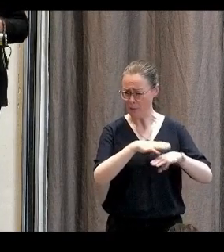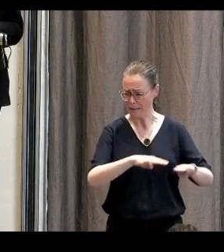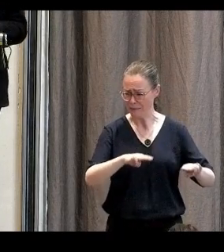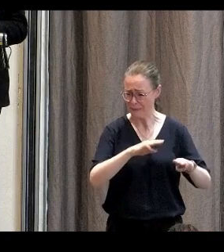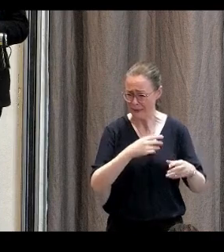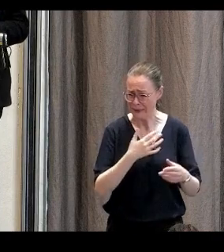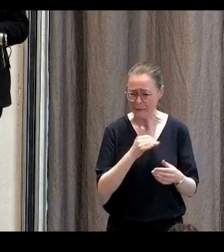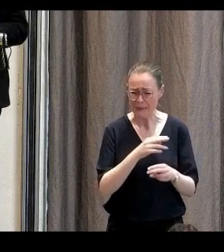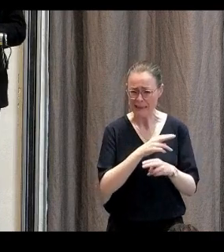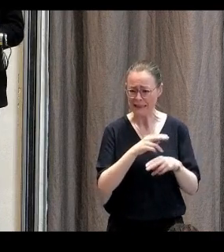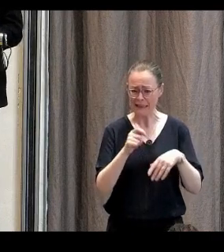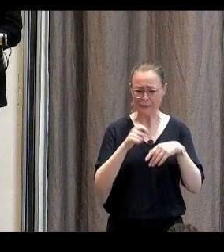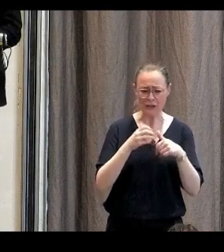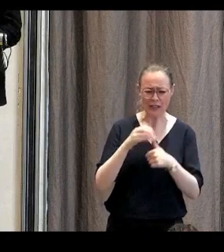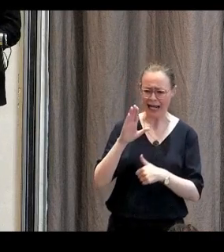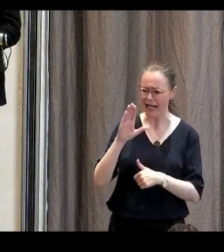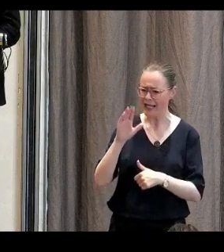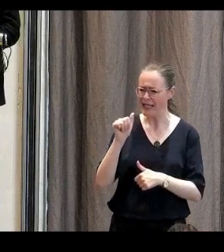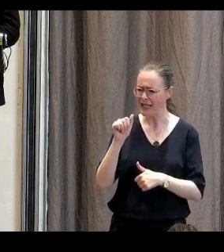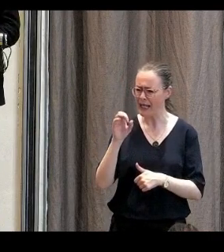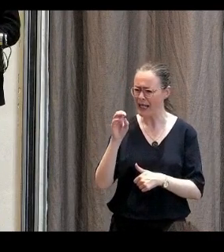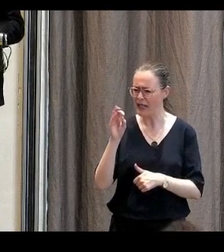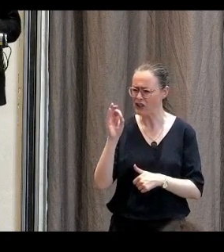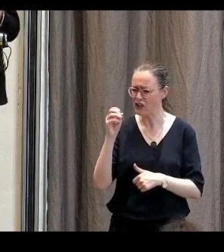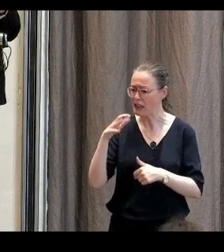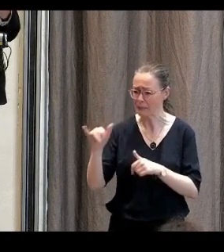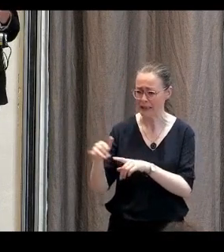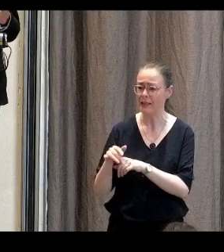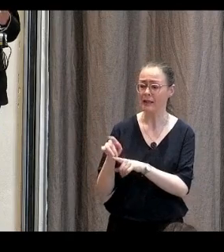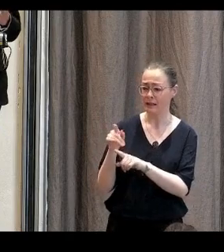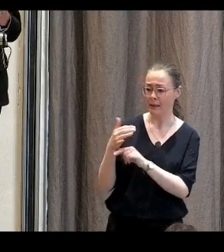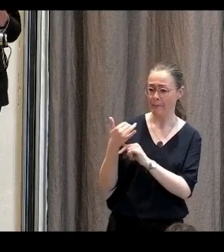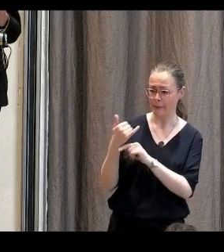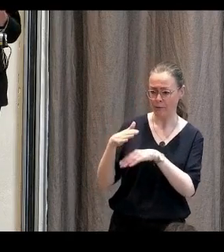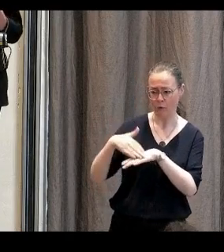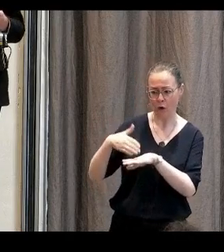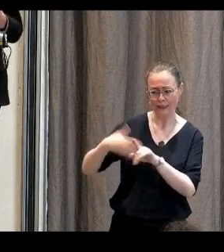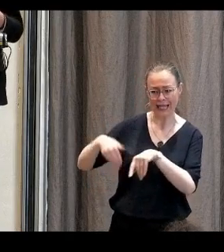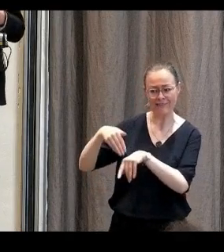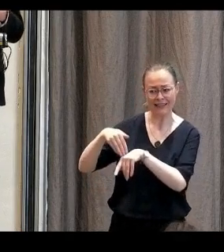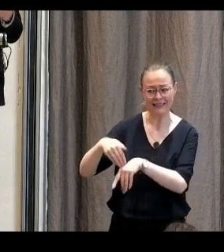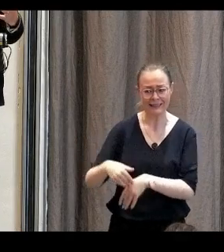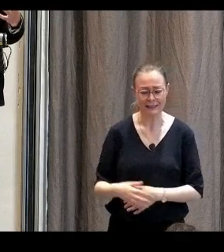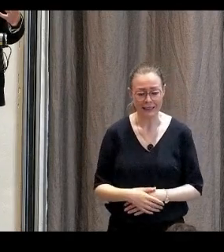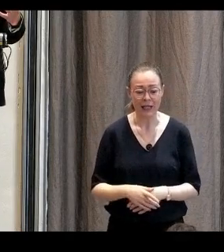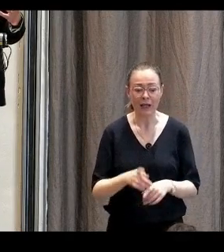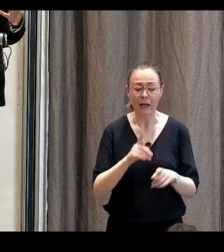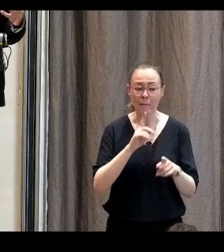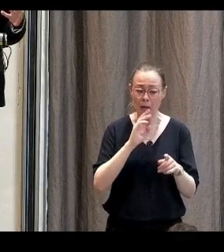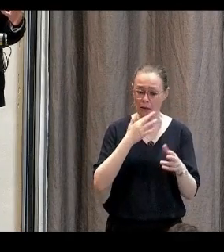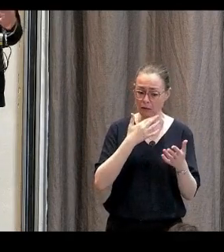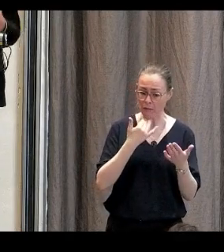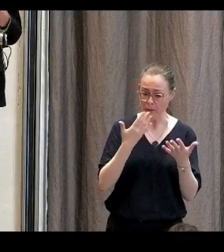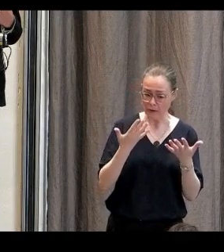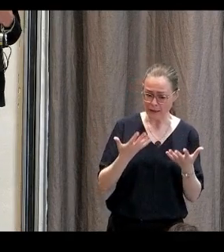as effective as lamotrigine, and it also causes more side effects. And we'd kind of become accustomed